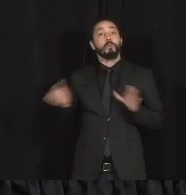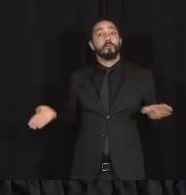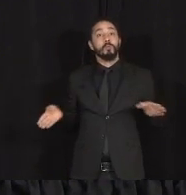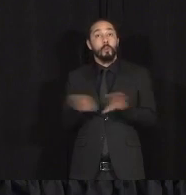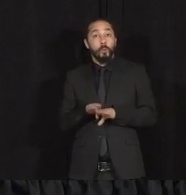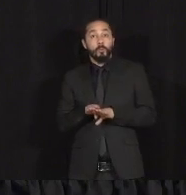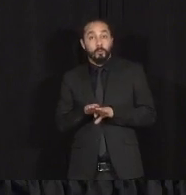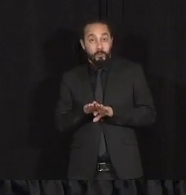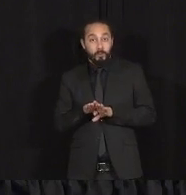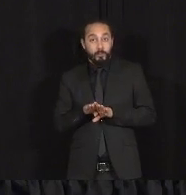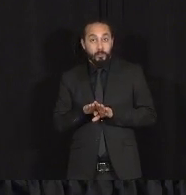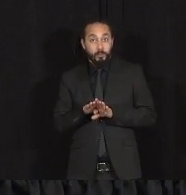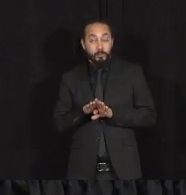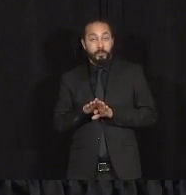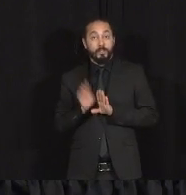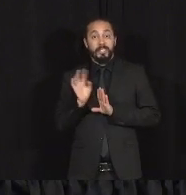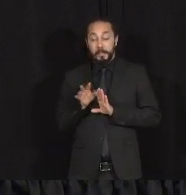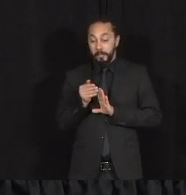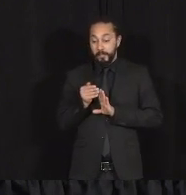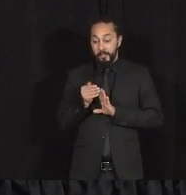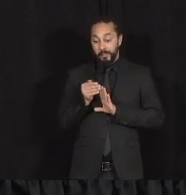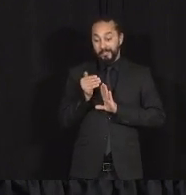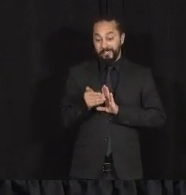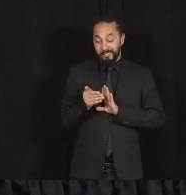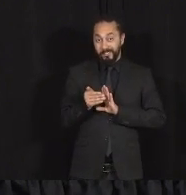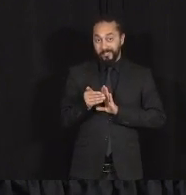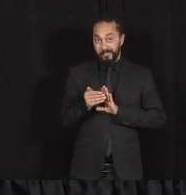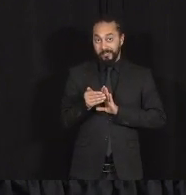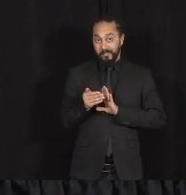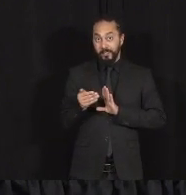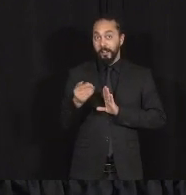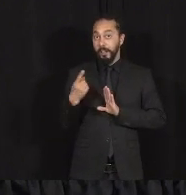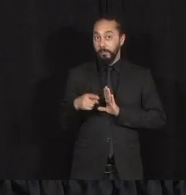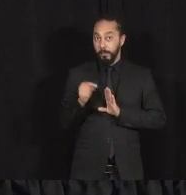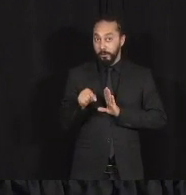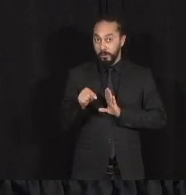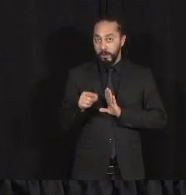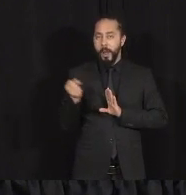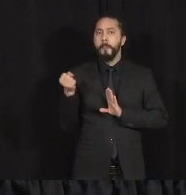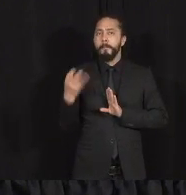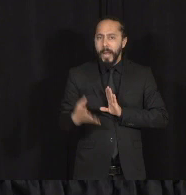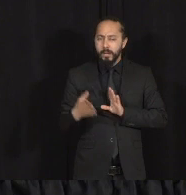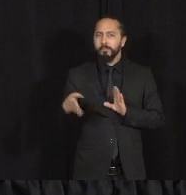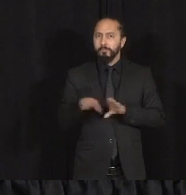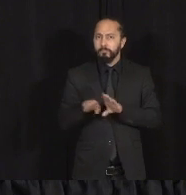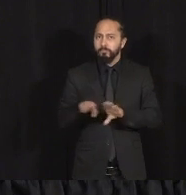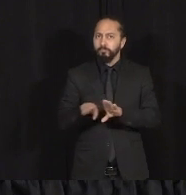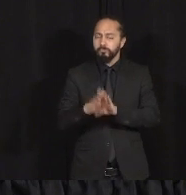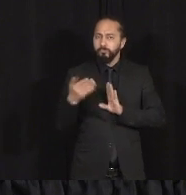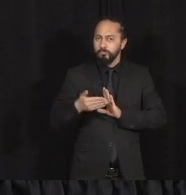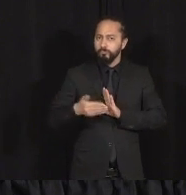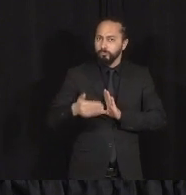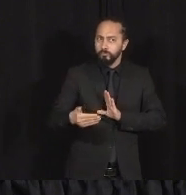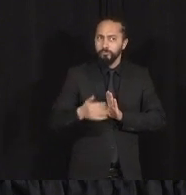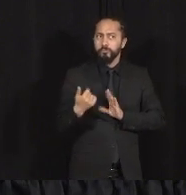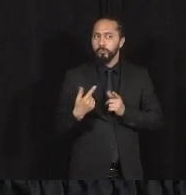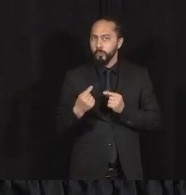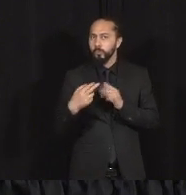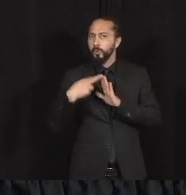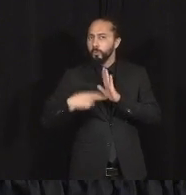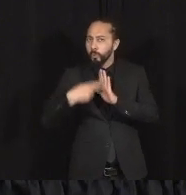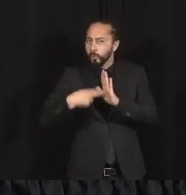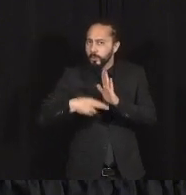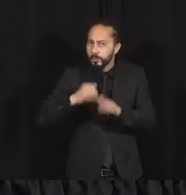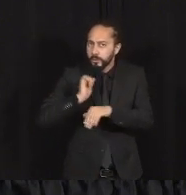Rapidly after, there have been a series of other measures. For example, limiting visitations